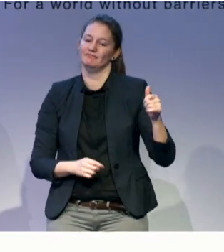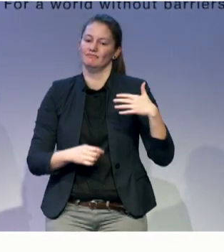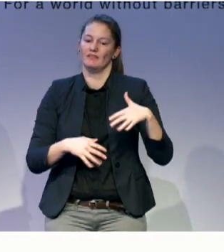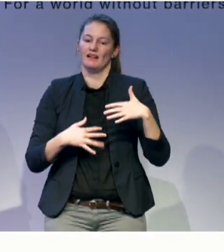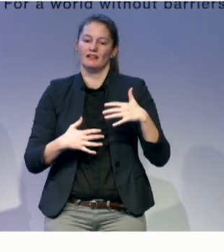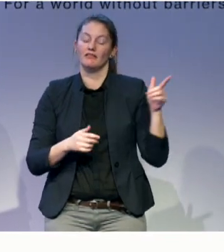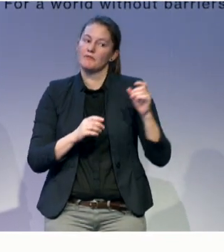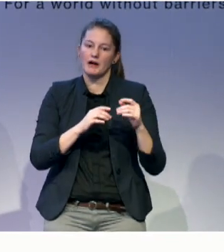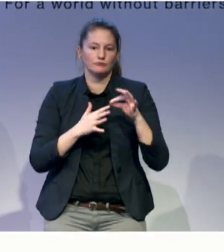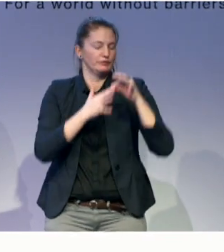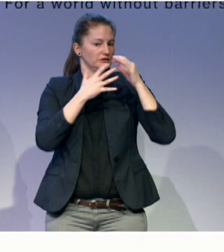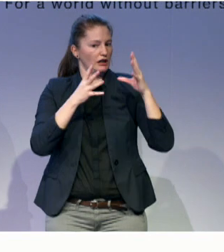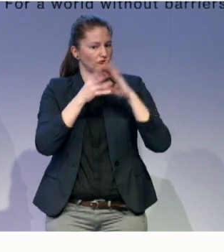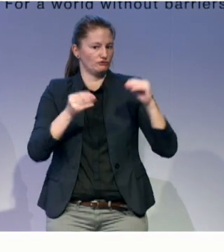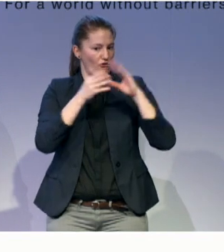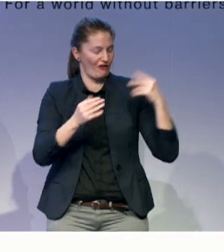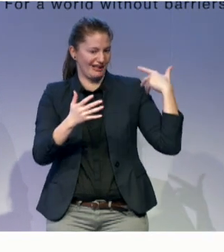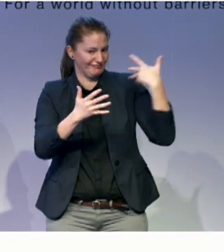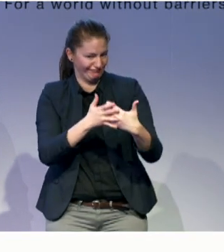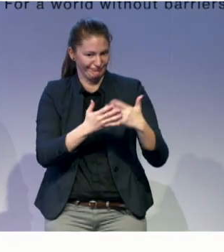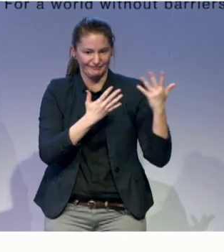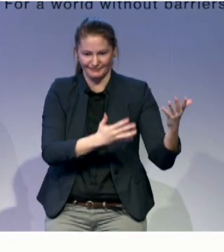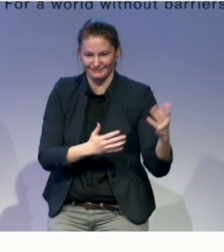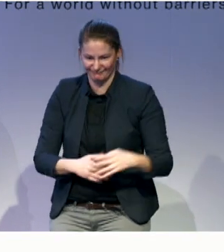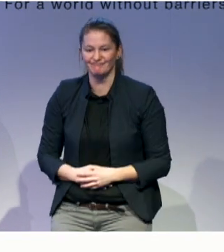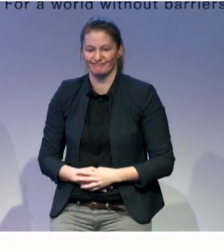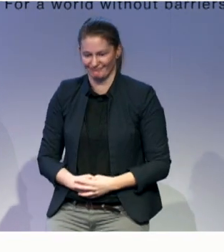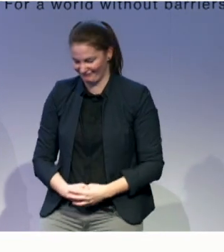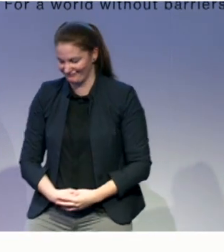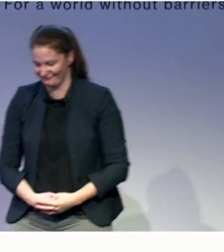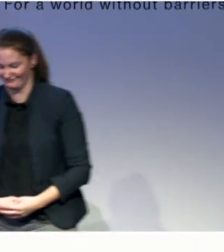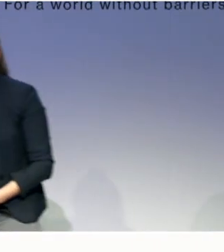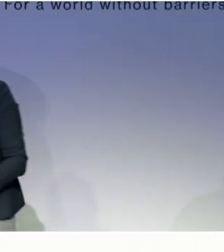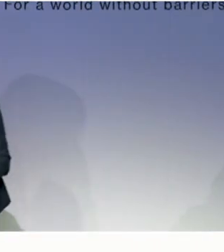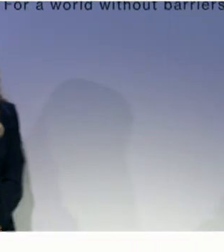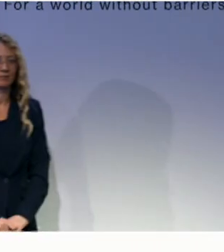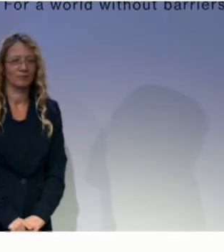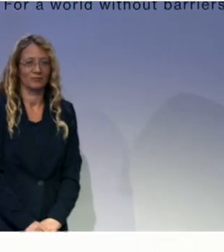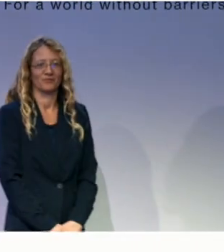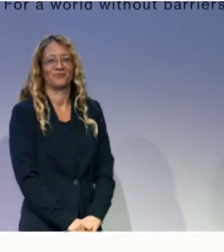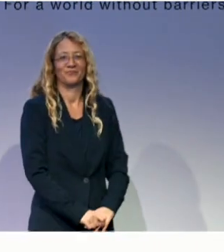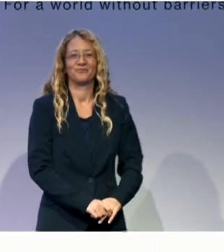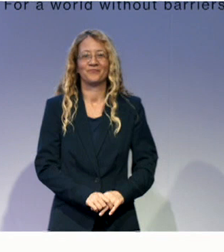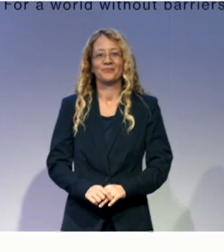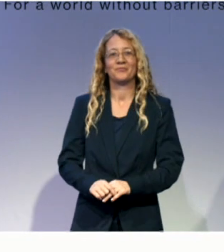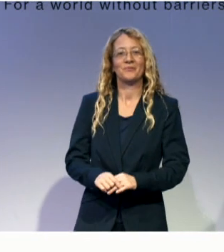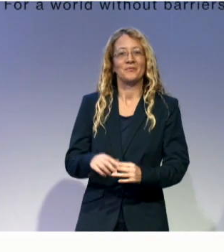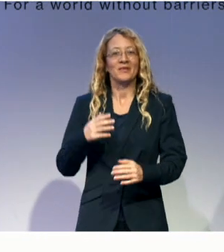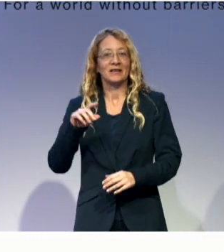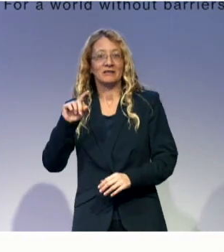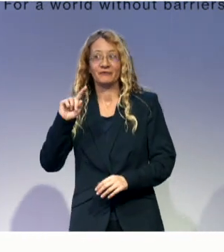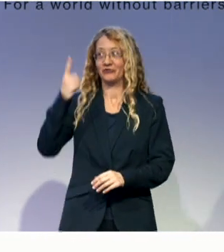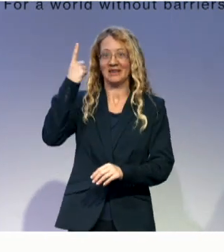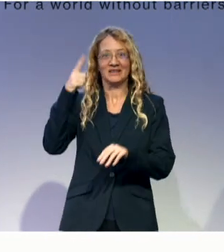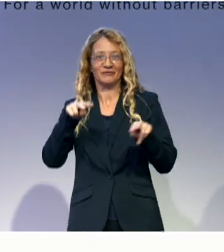Now, before we have Anastasia come to the stage, I would like the guys just to roll her first film. To remind all of you, we have